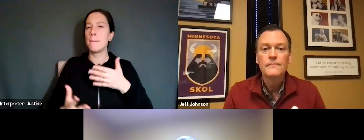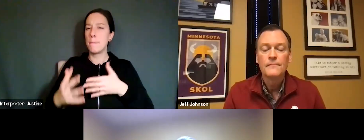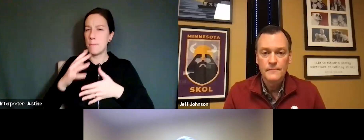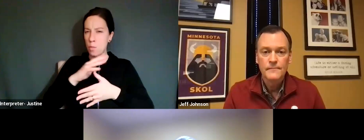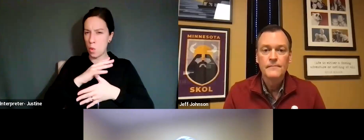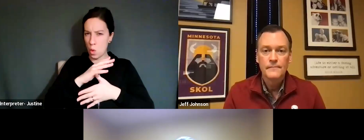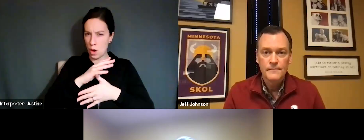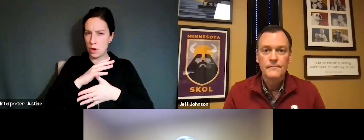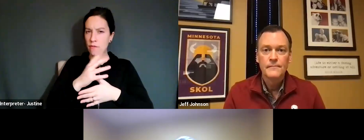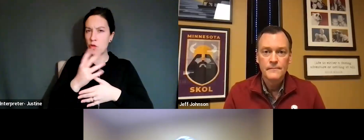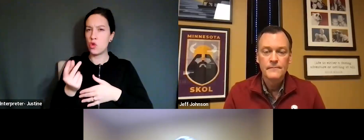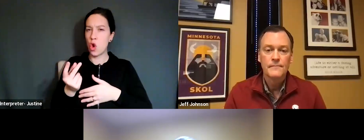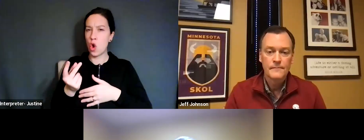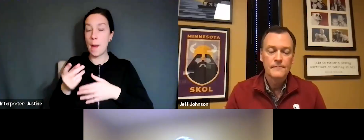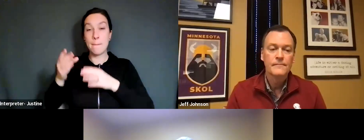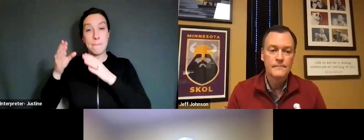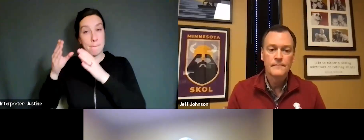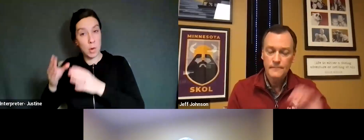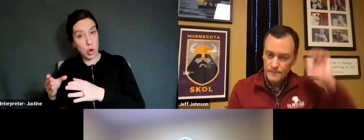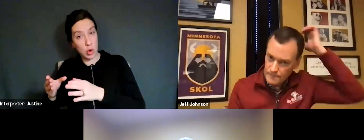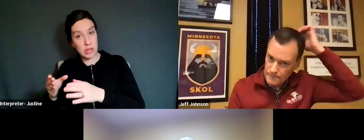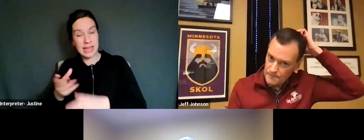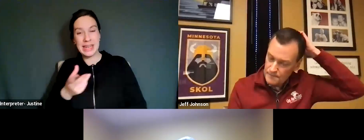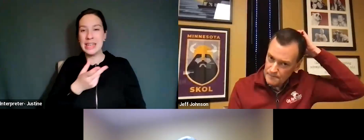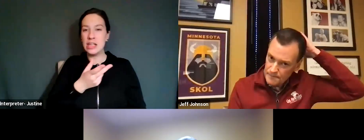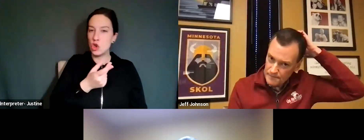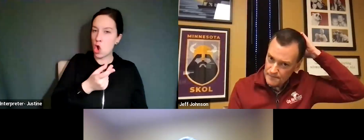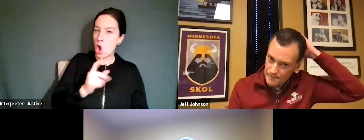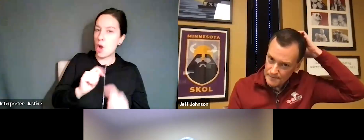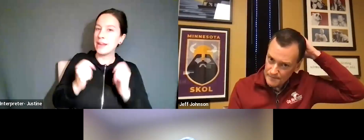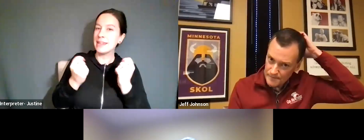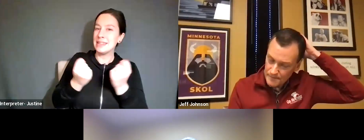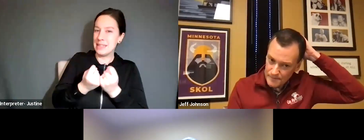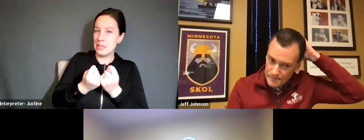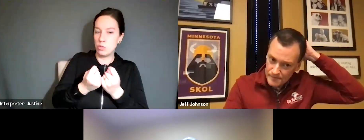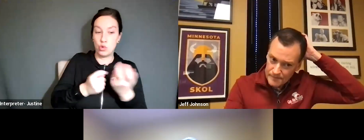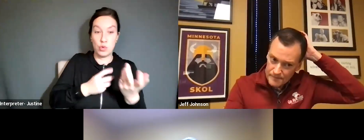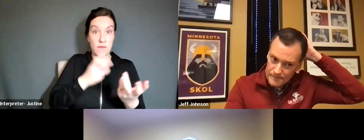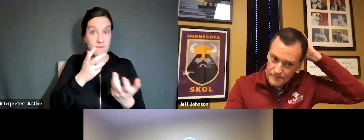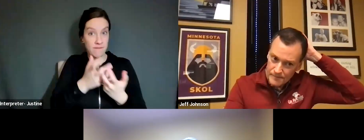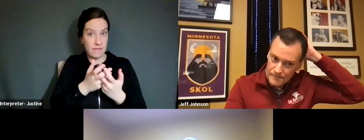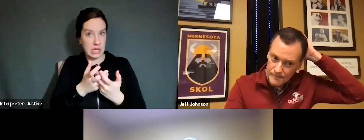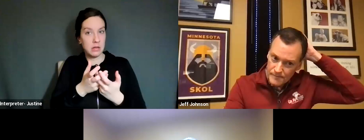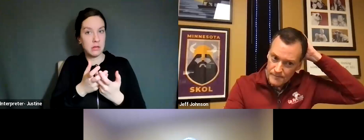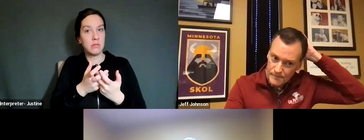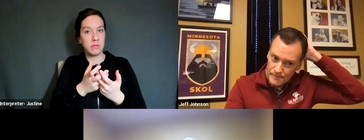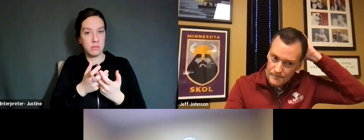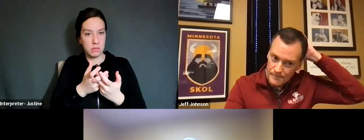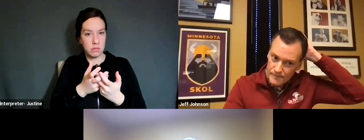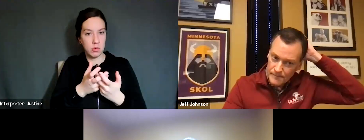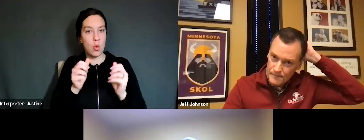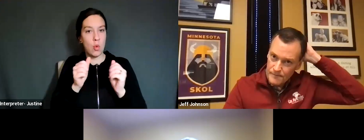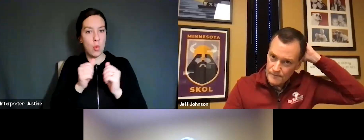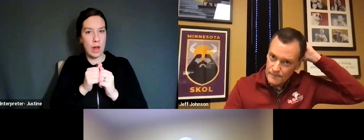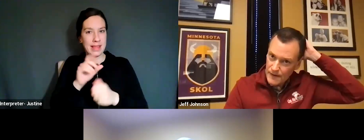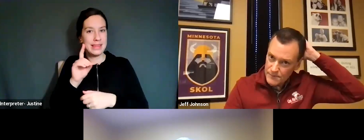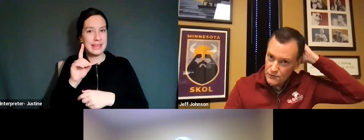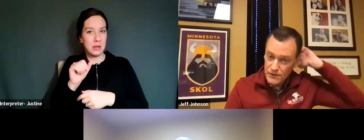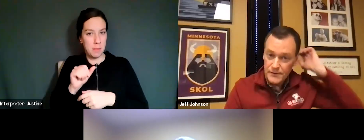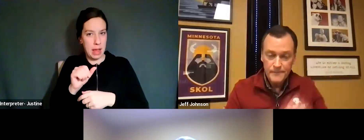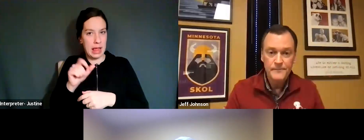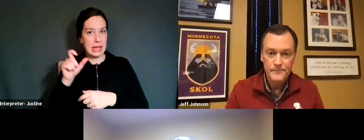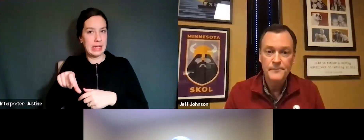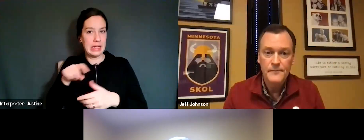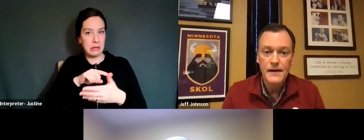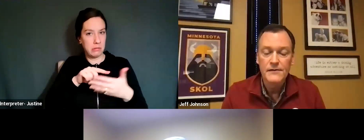dog team to assist someone with one of the five types of disabilities. Would you both agree that that's the case?